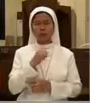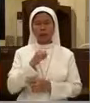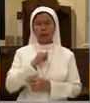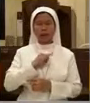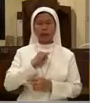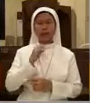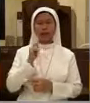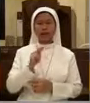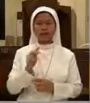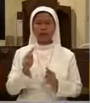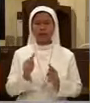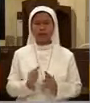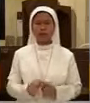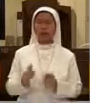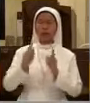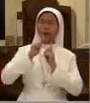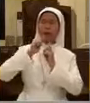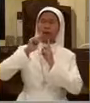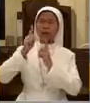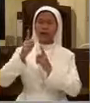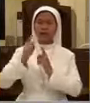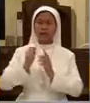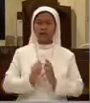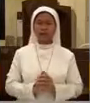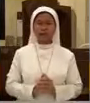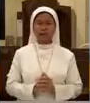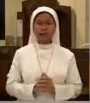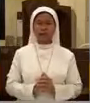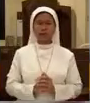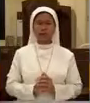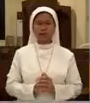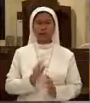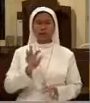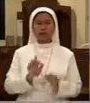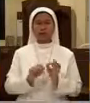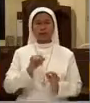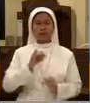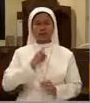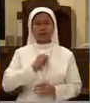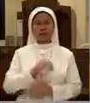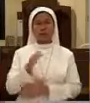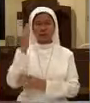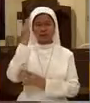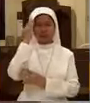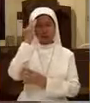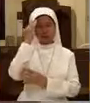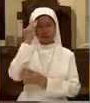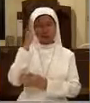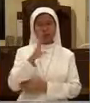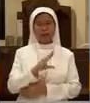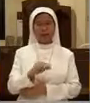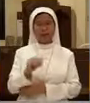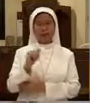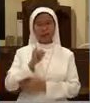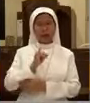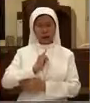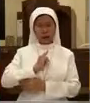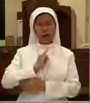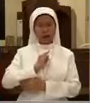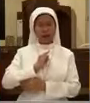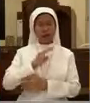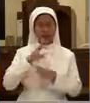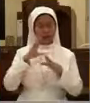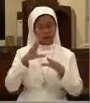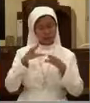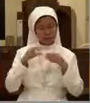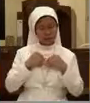To whom will I answer? If I know and I recognize the giver of